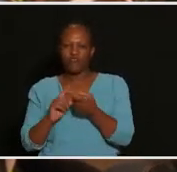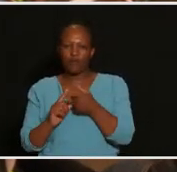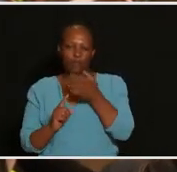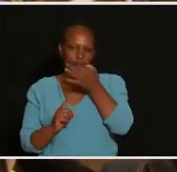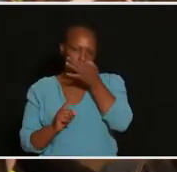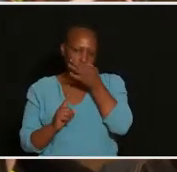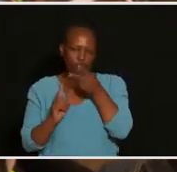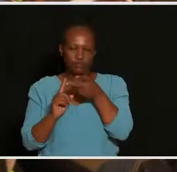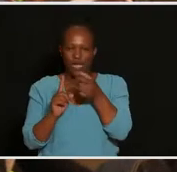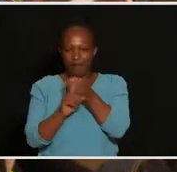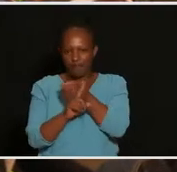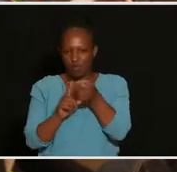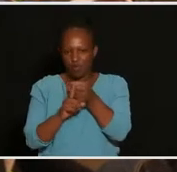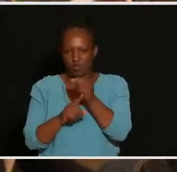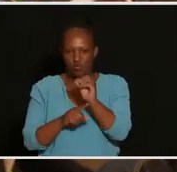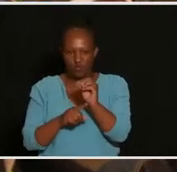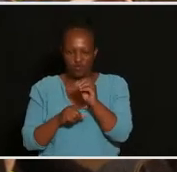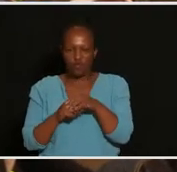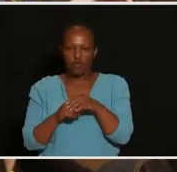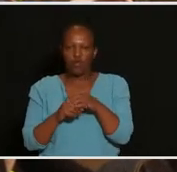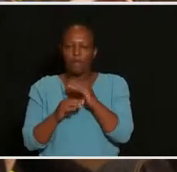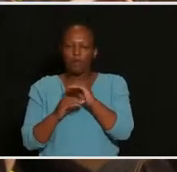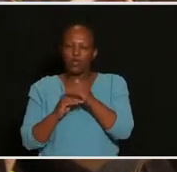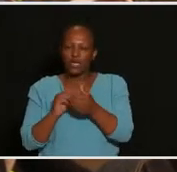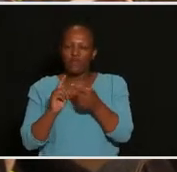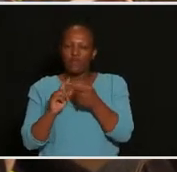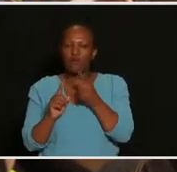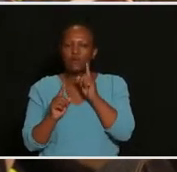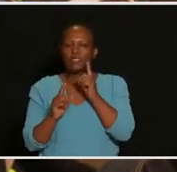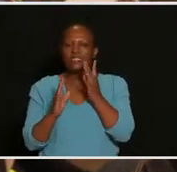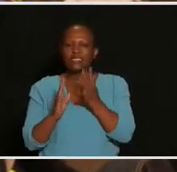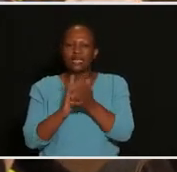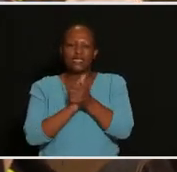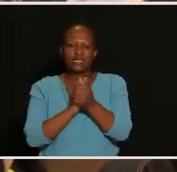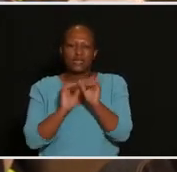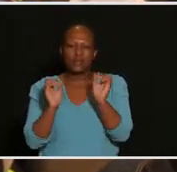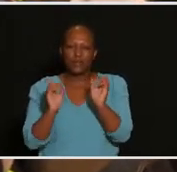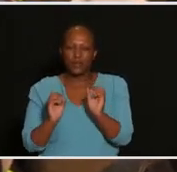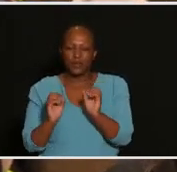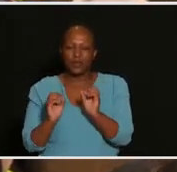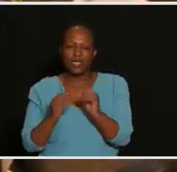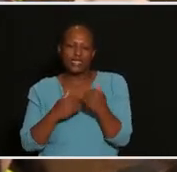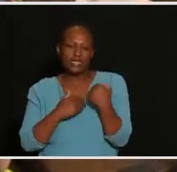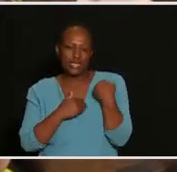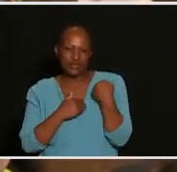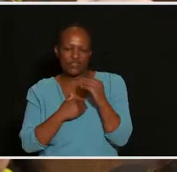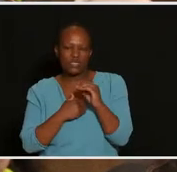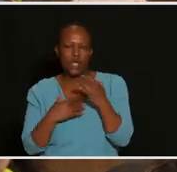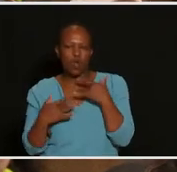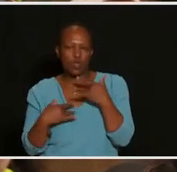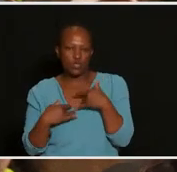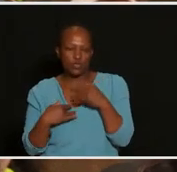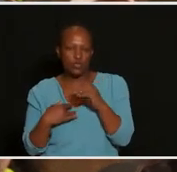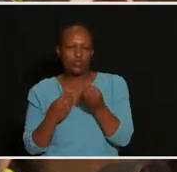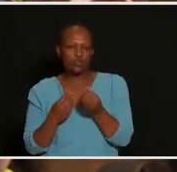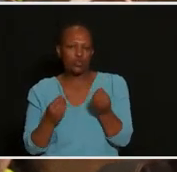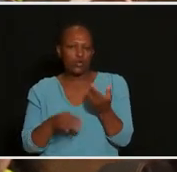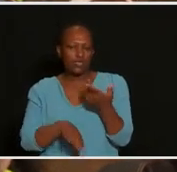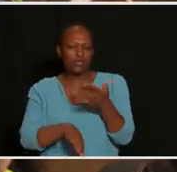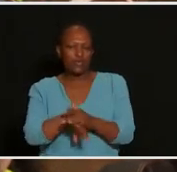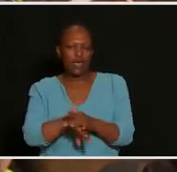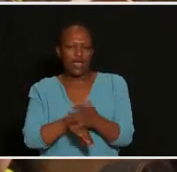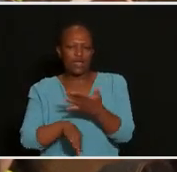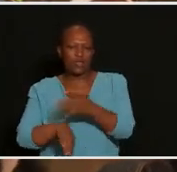or fellow children and incompetent teachers it is also a practical safety concern for for many children have died in pit